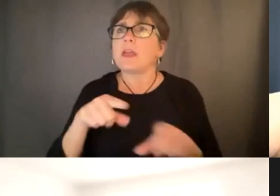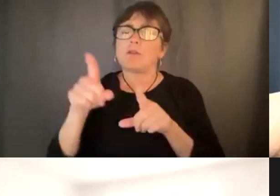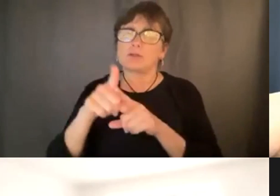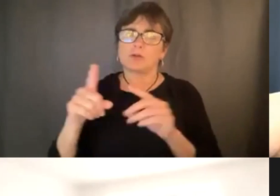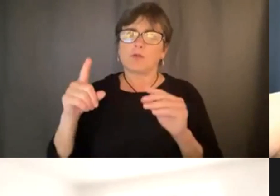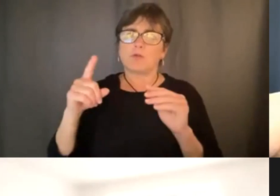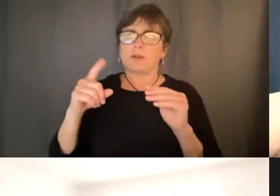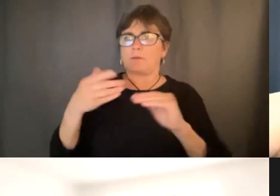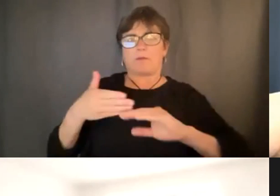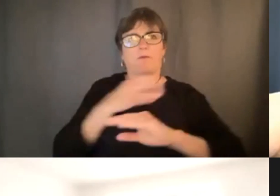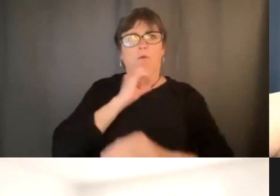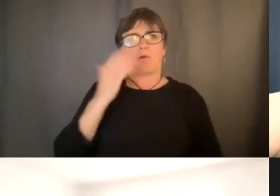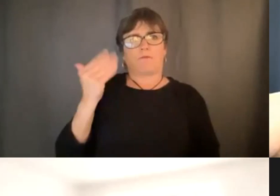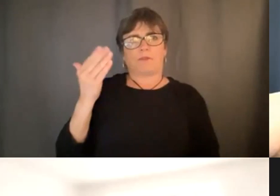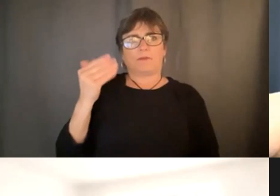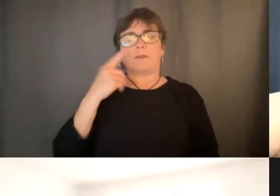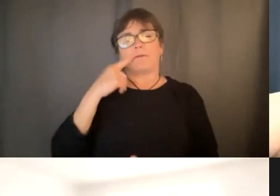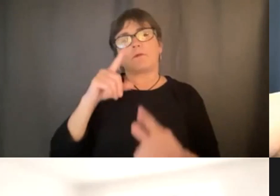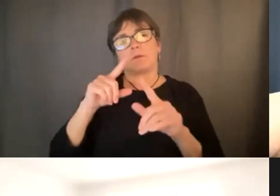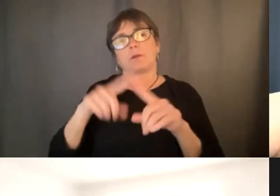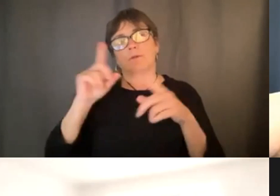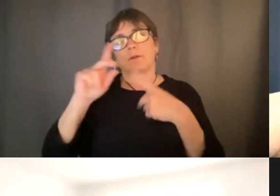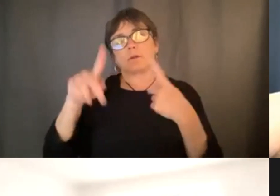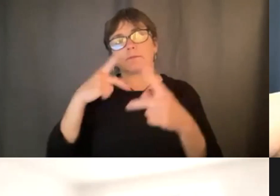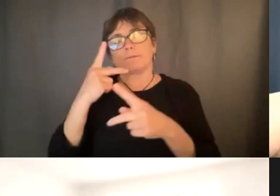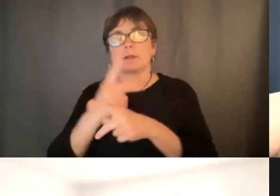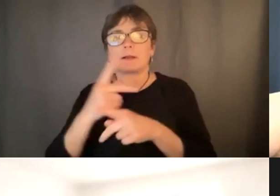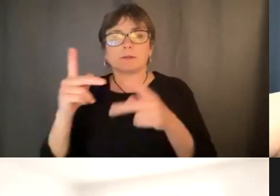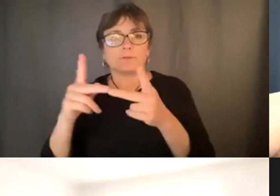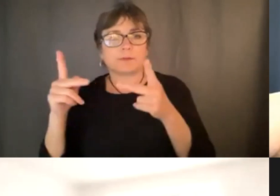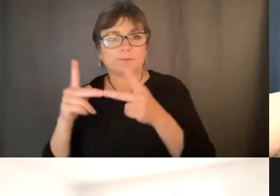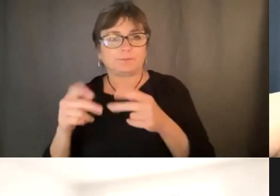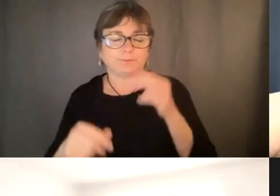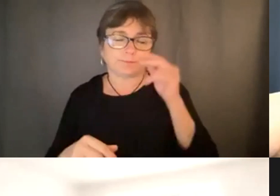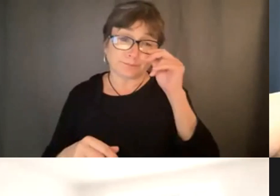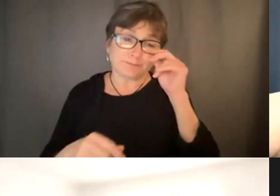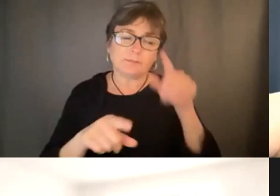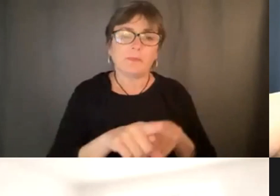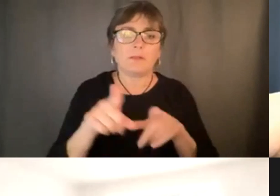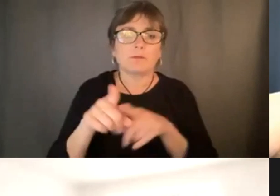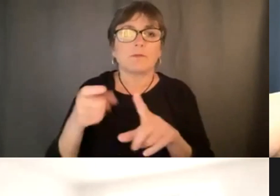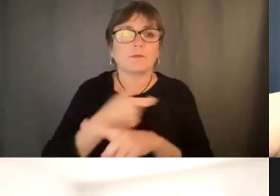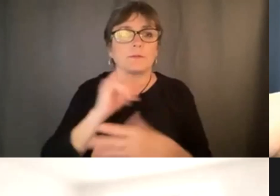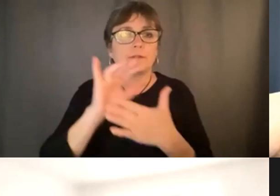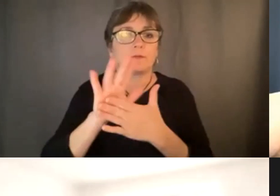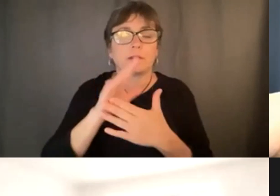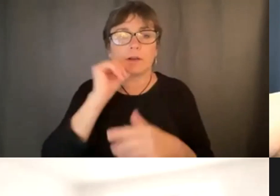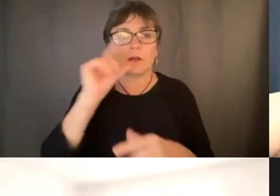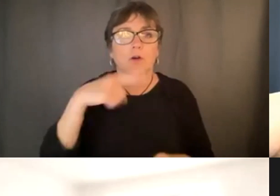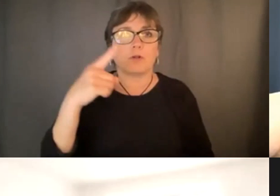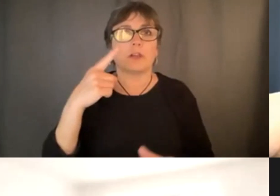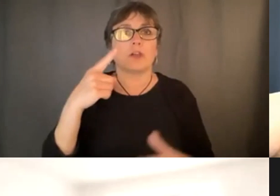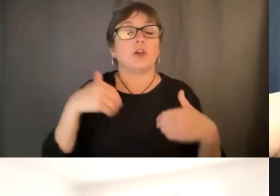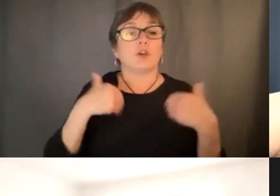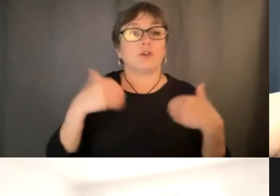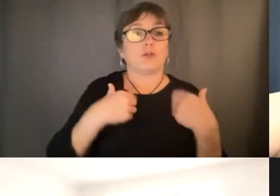also really liked from this video about not just youth supporting adults, but youth and adults supporting each